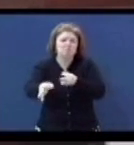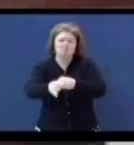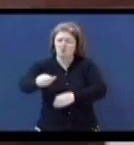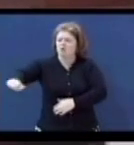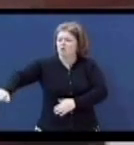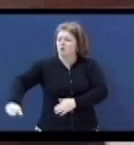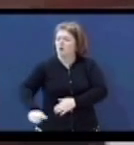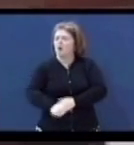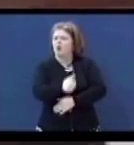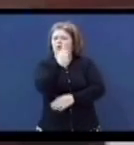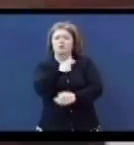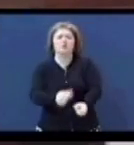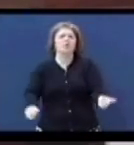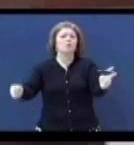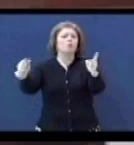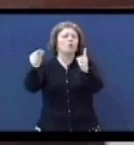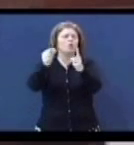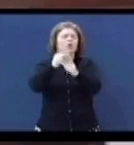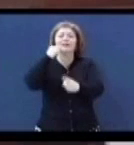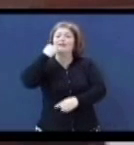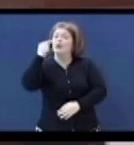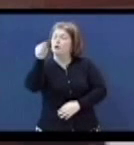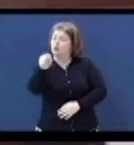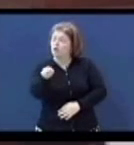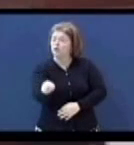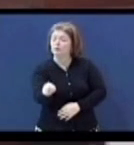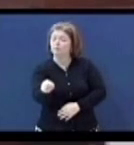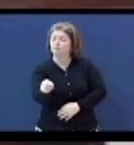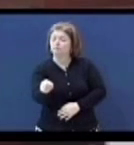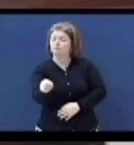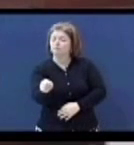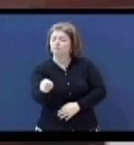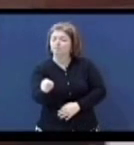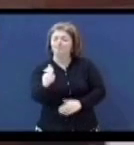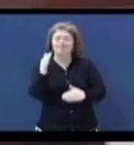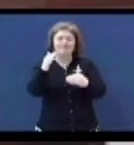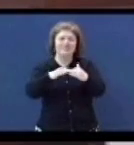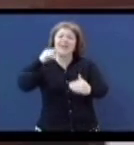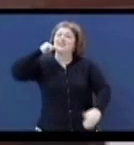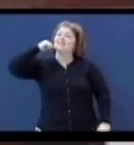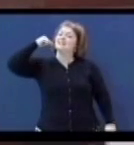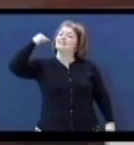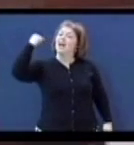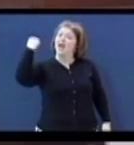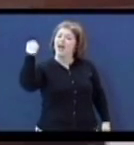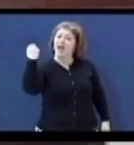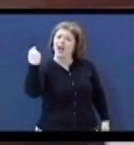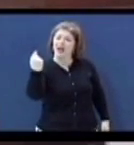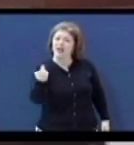other words to tell you than to say,